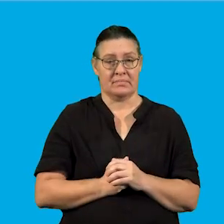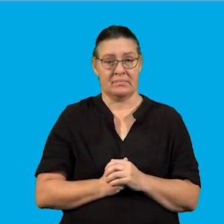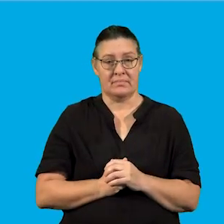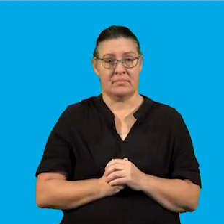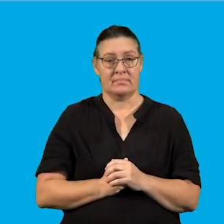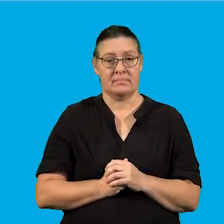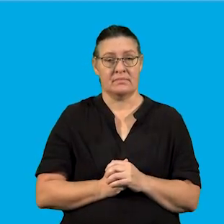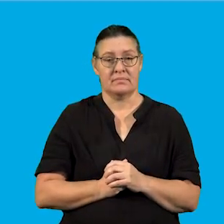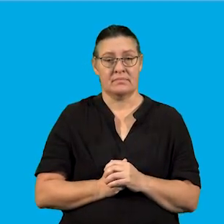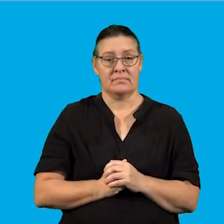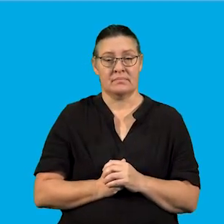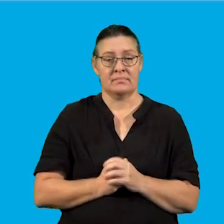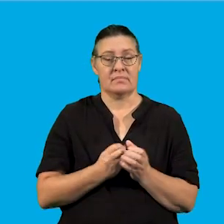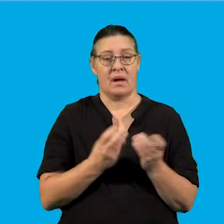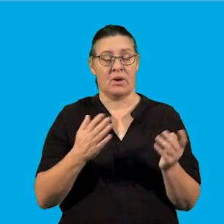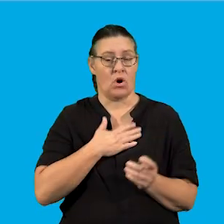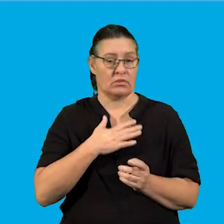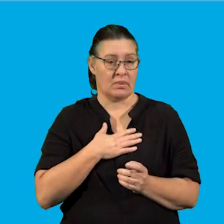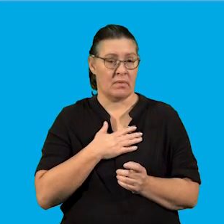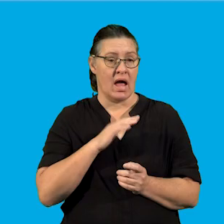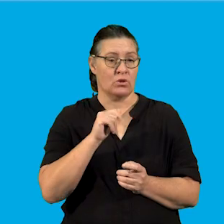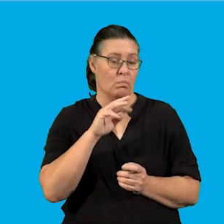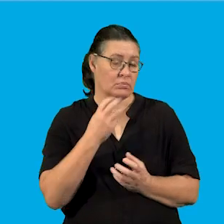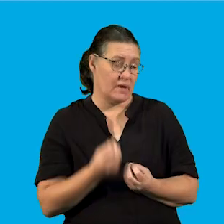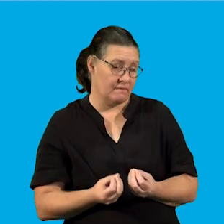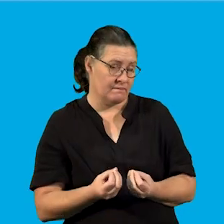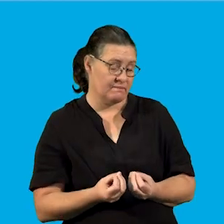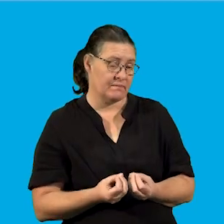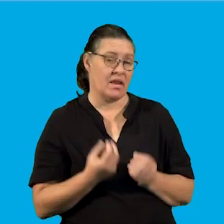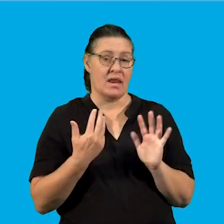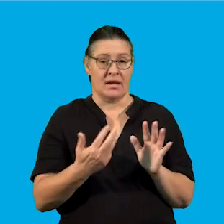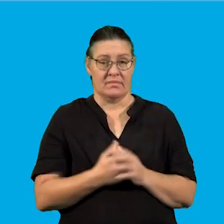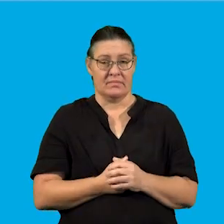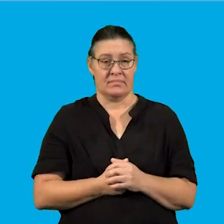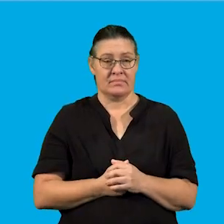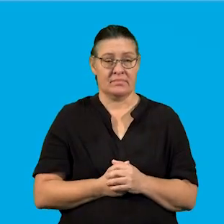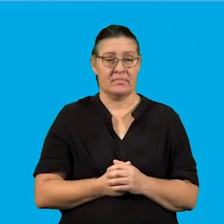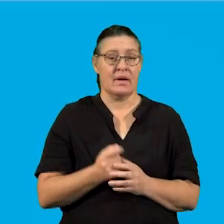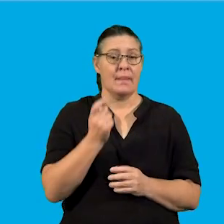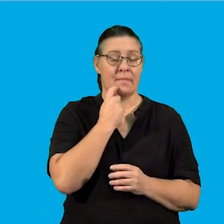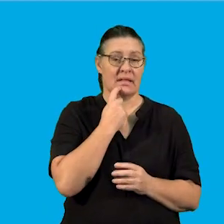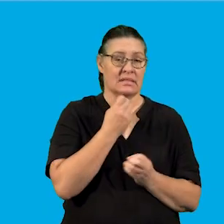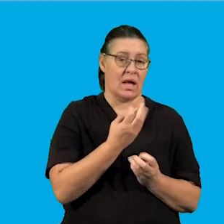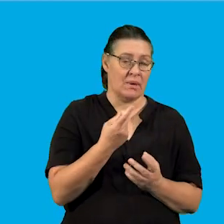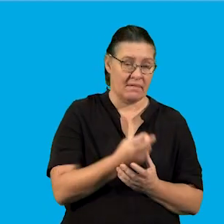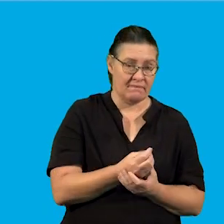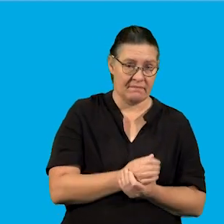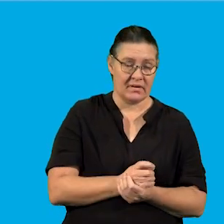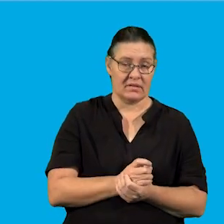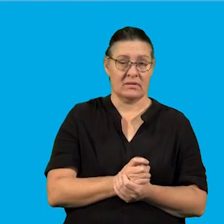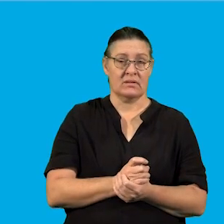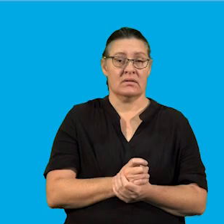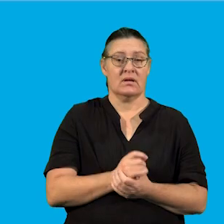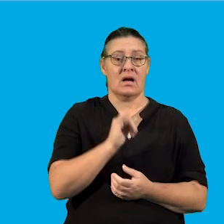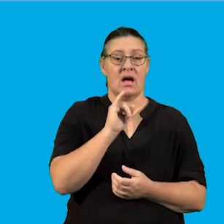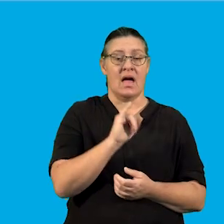oxygens. So to answer this question, how many oxygen atoms do we have? We have 9. How many metals do we have? Remember